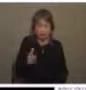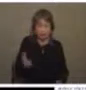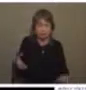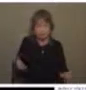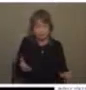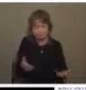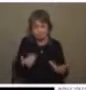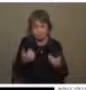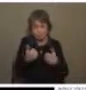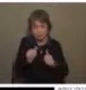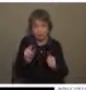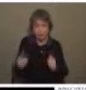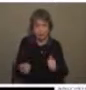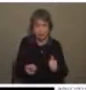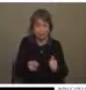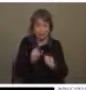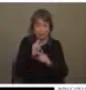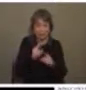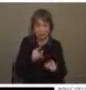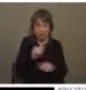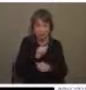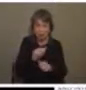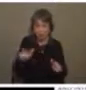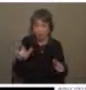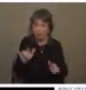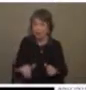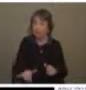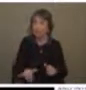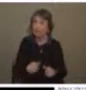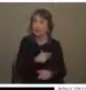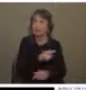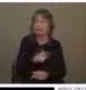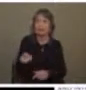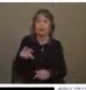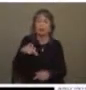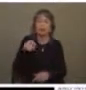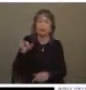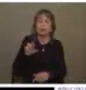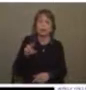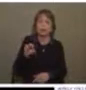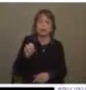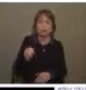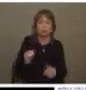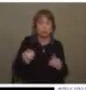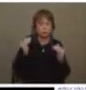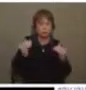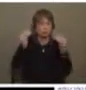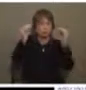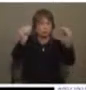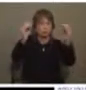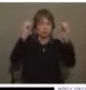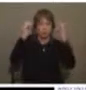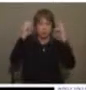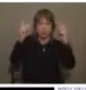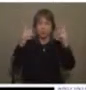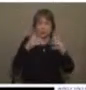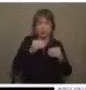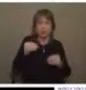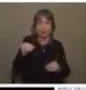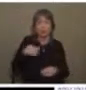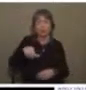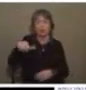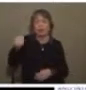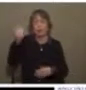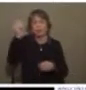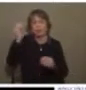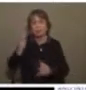left. First, Puerto Rico's made significant gains in education. And Randy spoke eloquently about